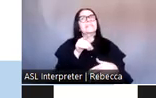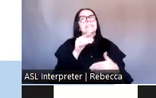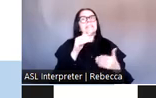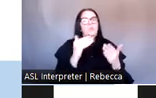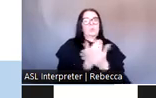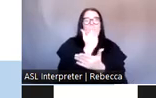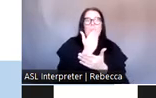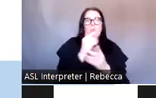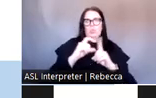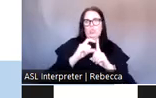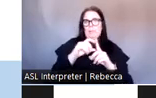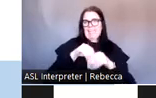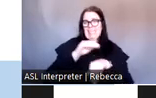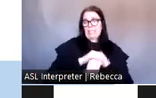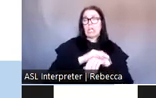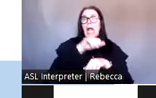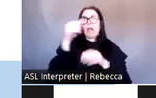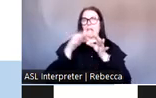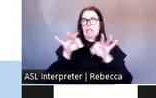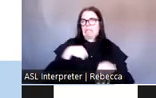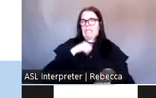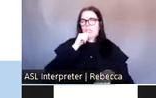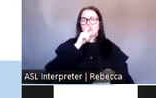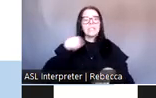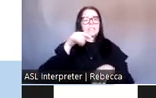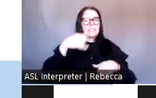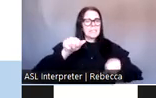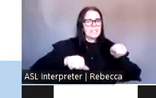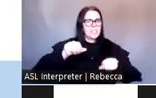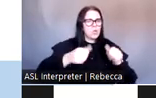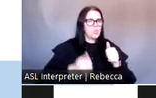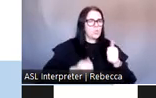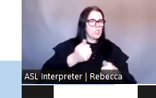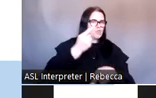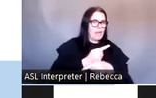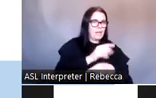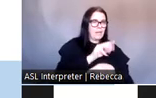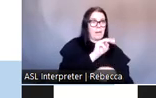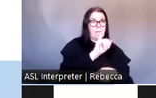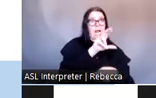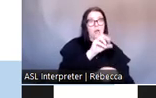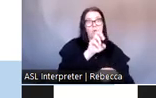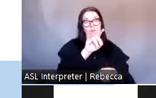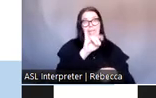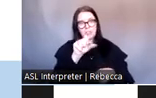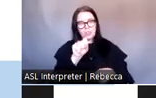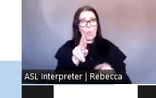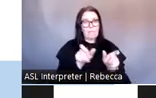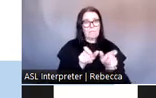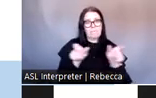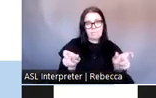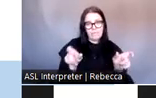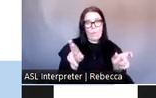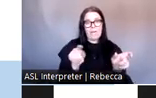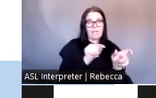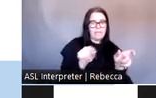languages, people are still trying to nail down what's the exact correct version. It actually reminds me of the term post-secondary, because sometimes you see it